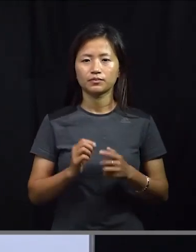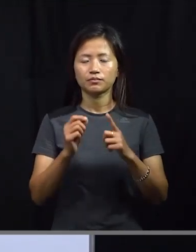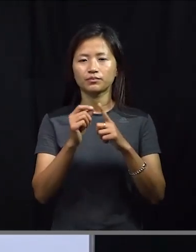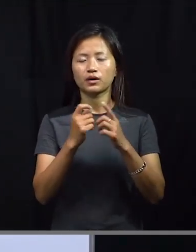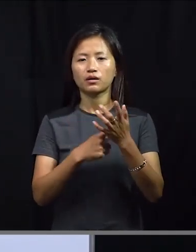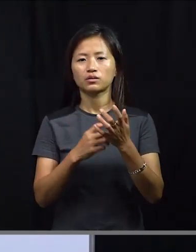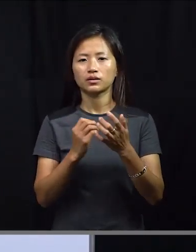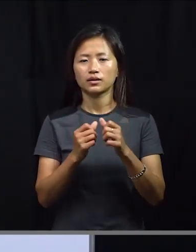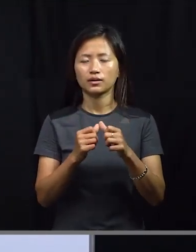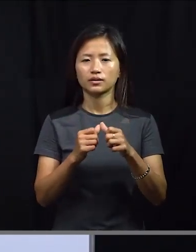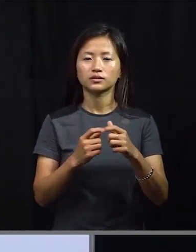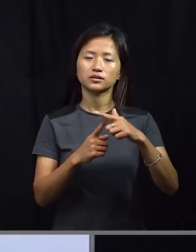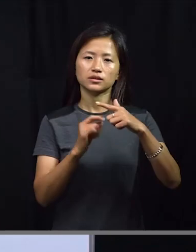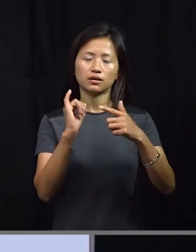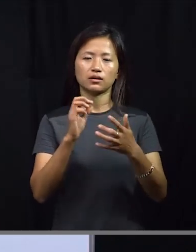pratiloma,